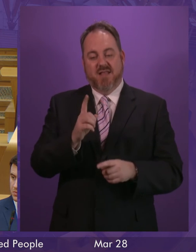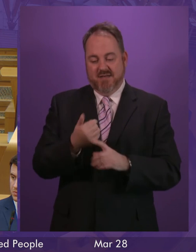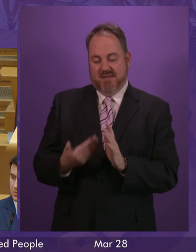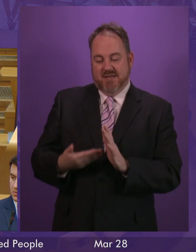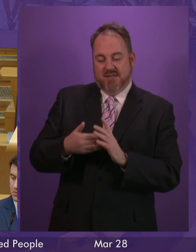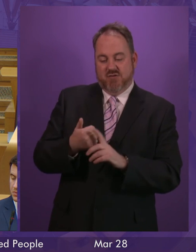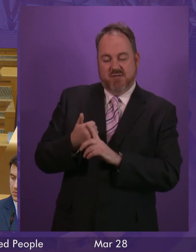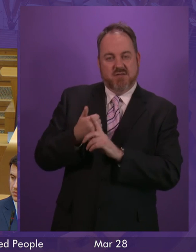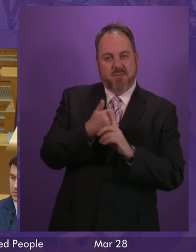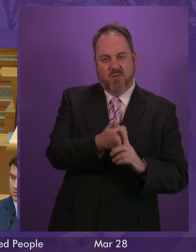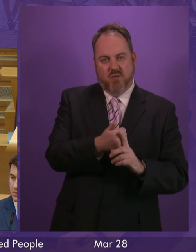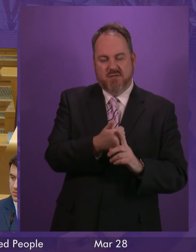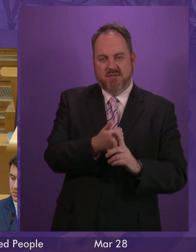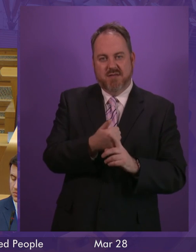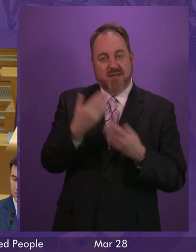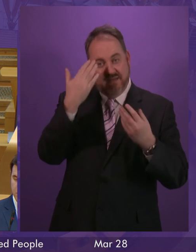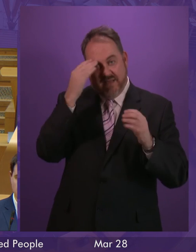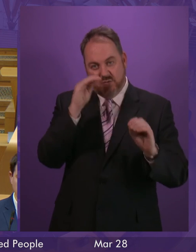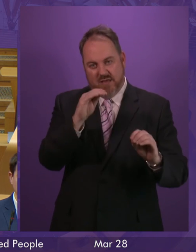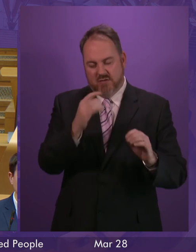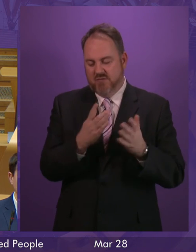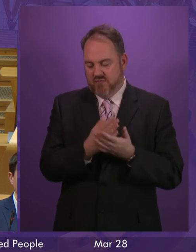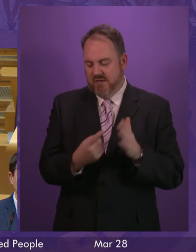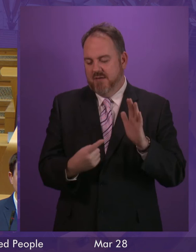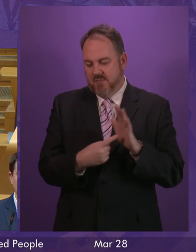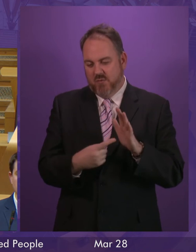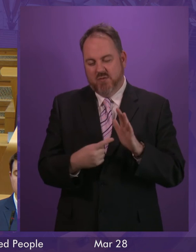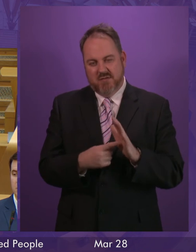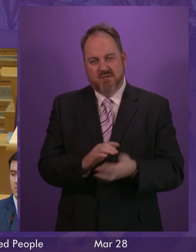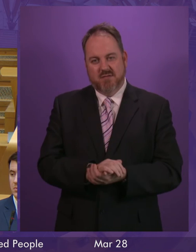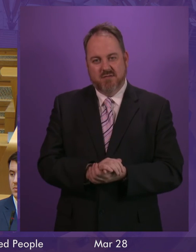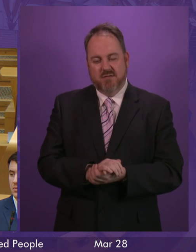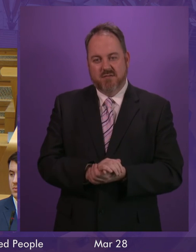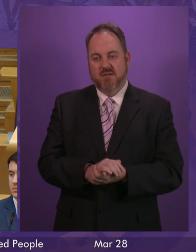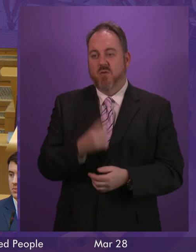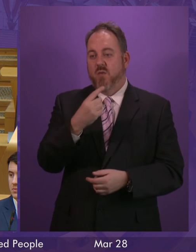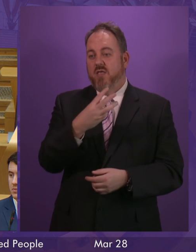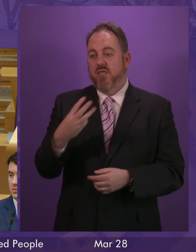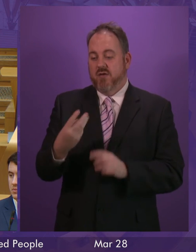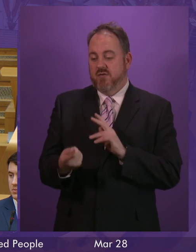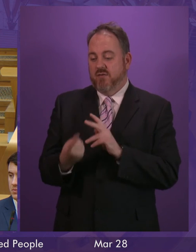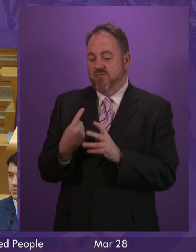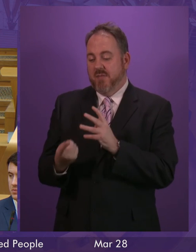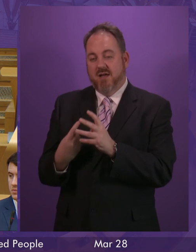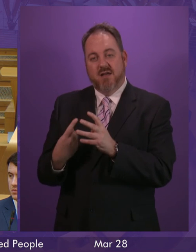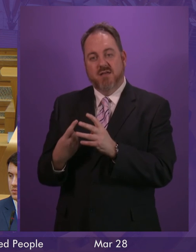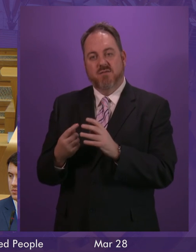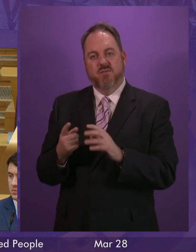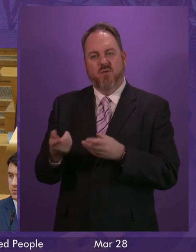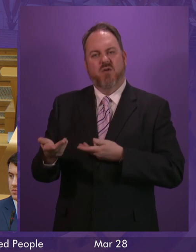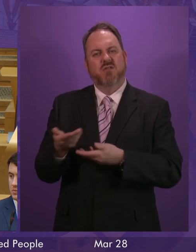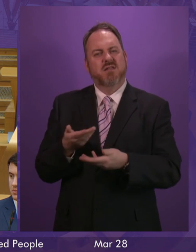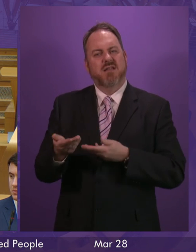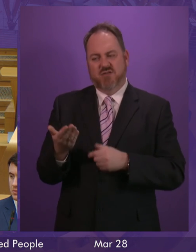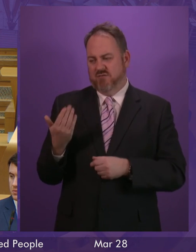point in education is an absolutely vital one. The fact that a third of the respondents to the not included, not engaged, not